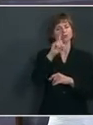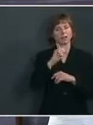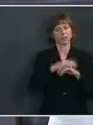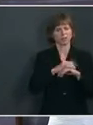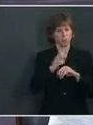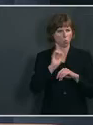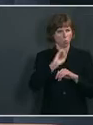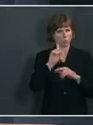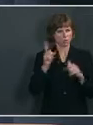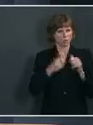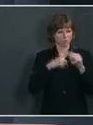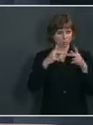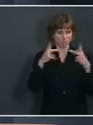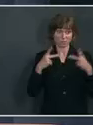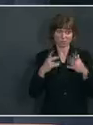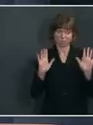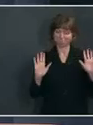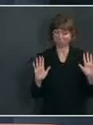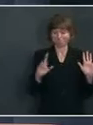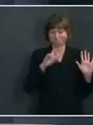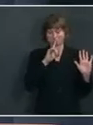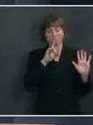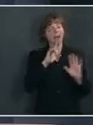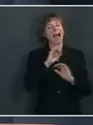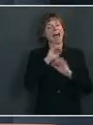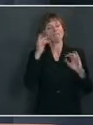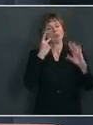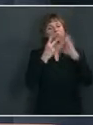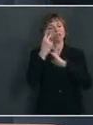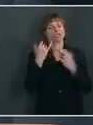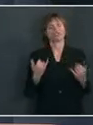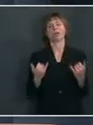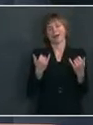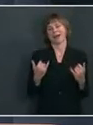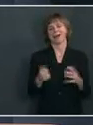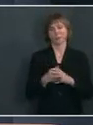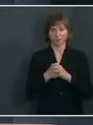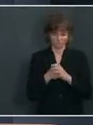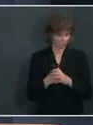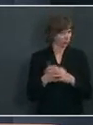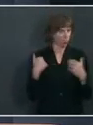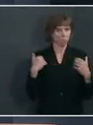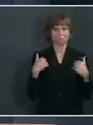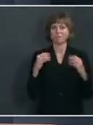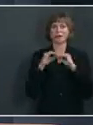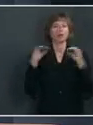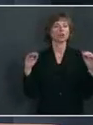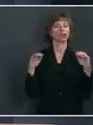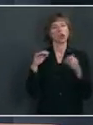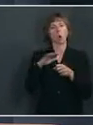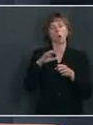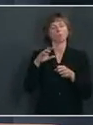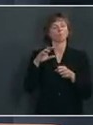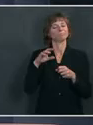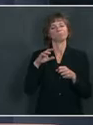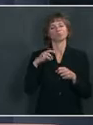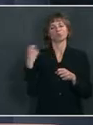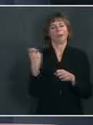would go? I don't have anything to preview or predict for you at this point. As you know, we haven't done any domestic travel yet, given